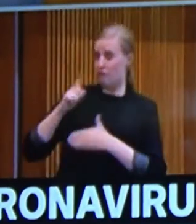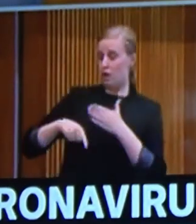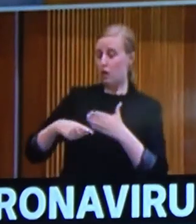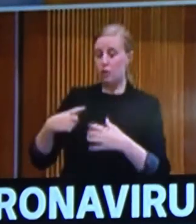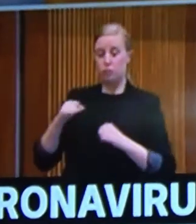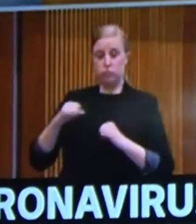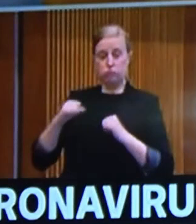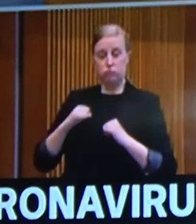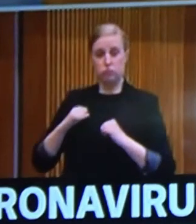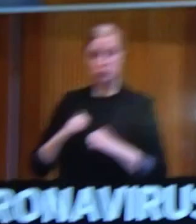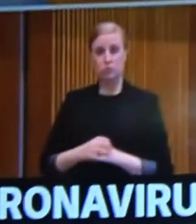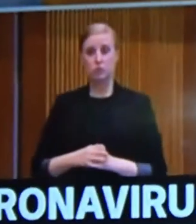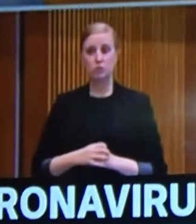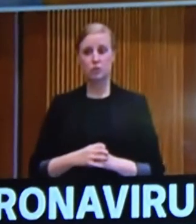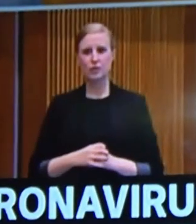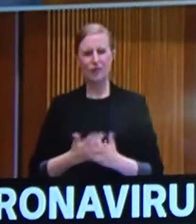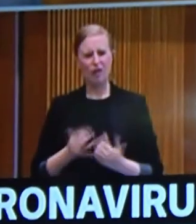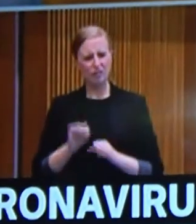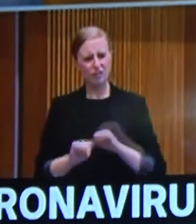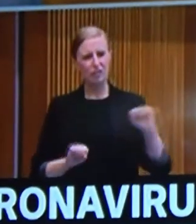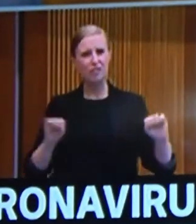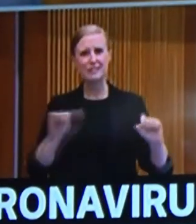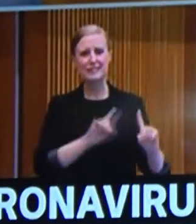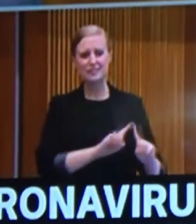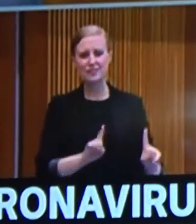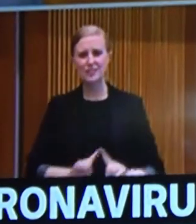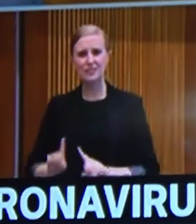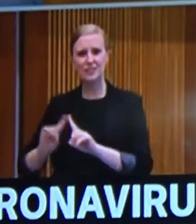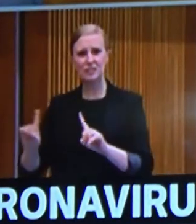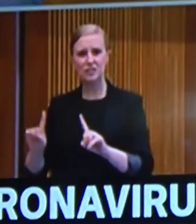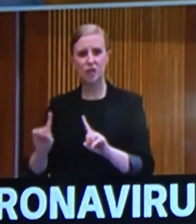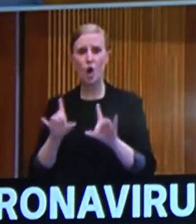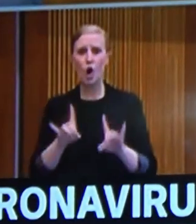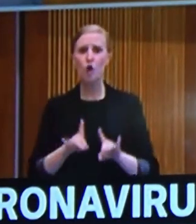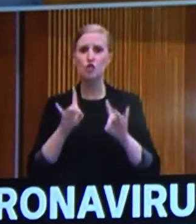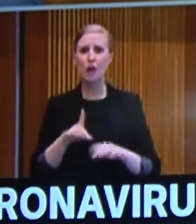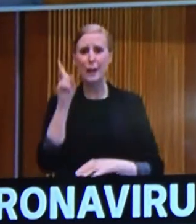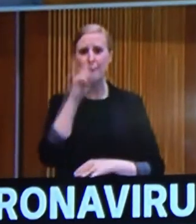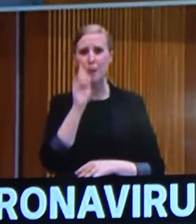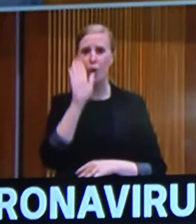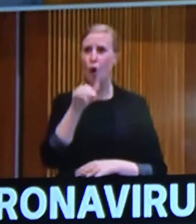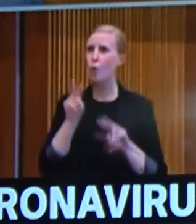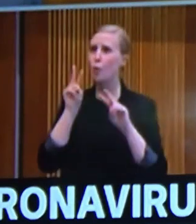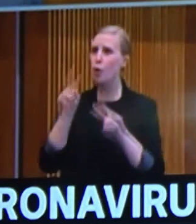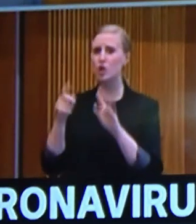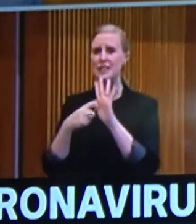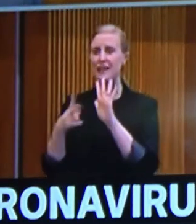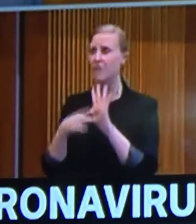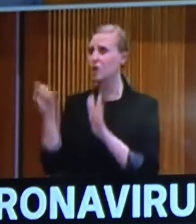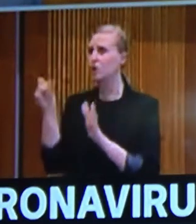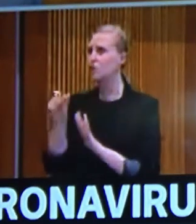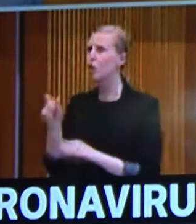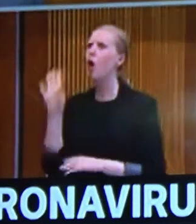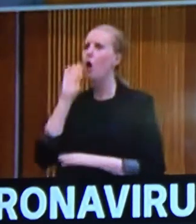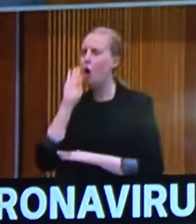intricate, specific detail that these states are rolling out, who do people listen to? And do you think that rule in particular is fair given the state we're